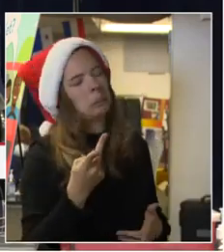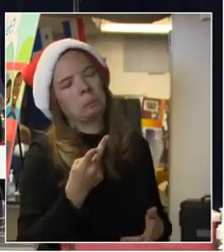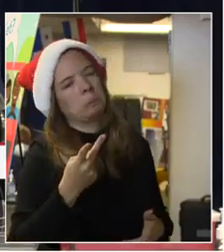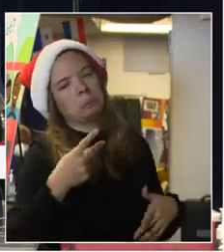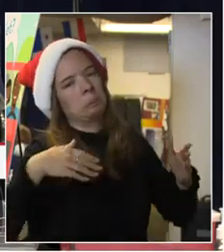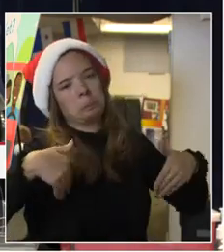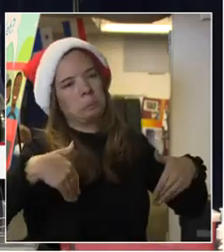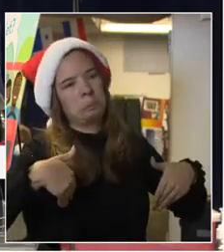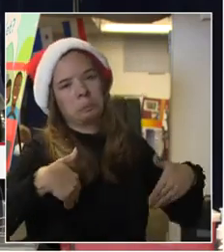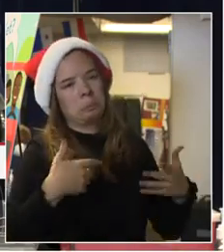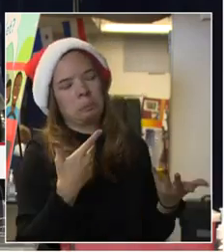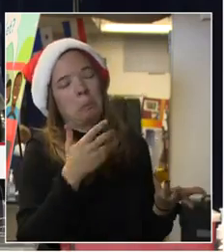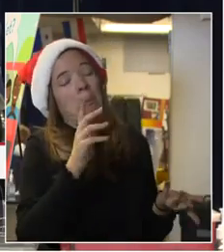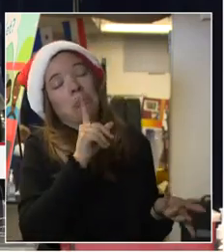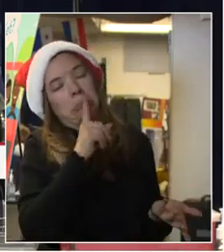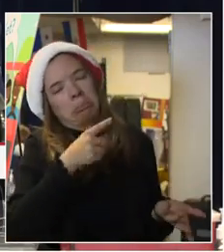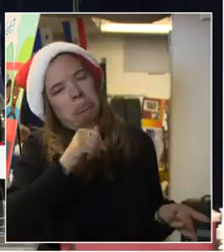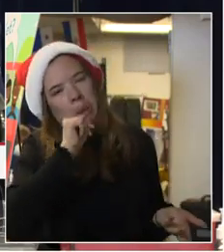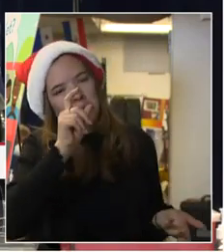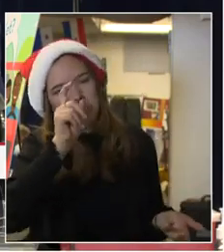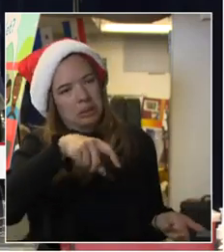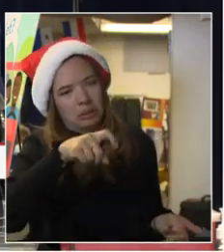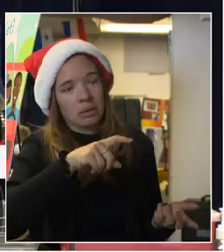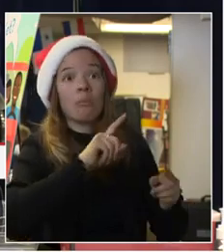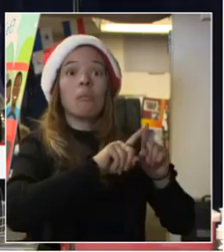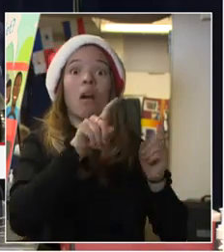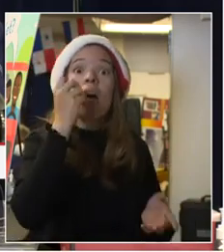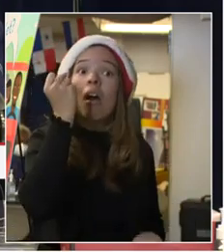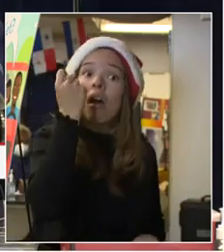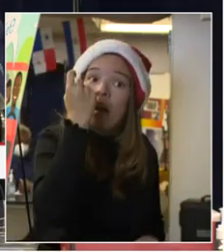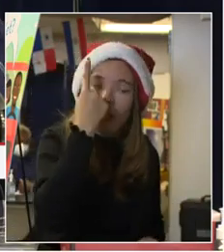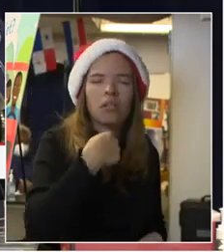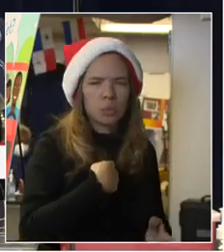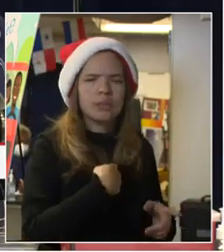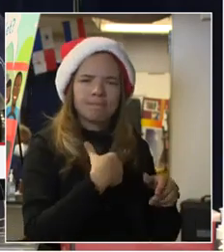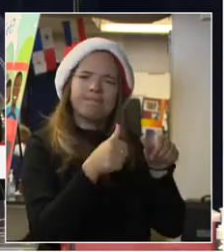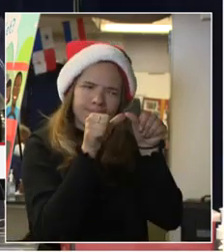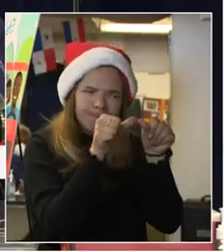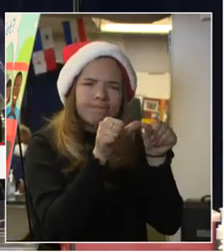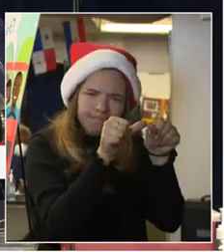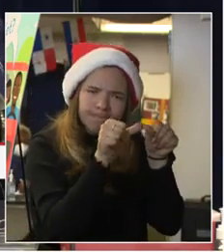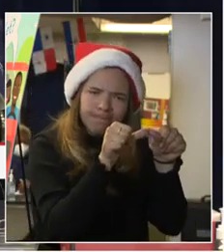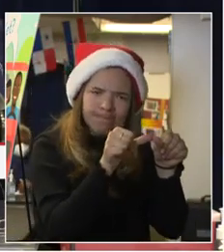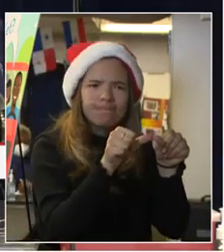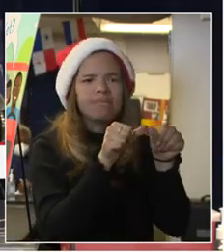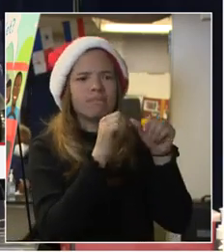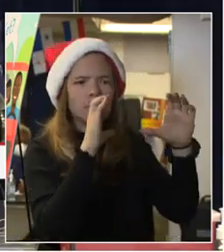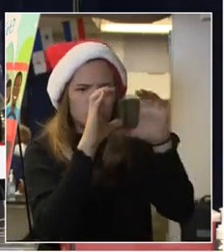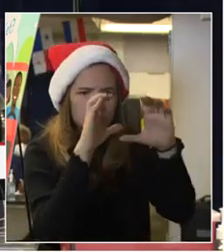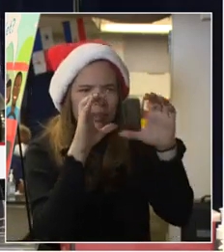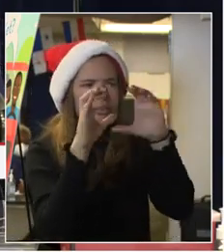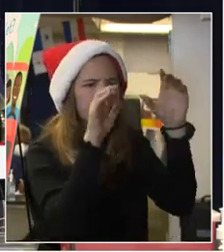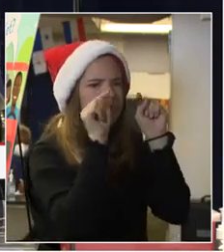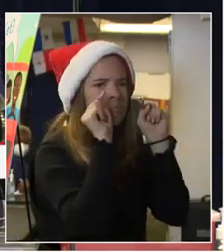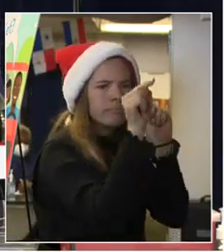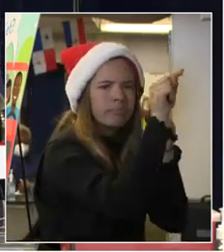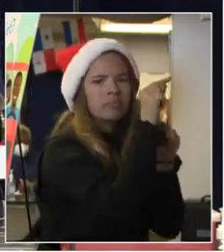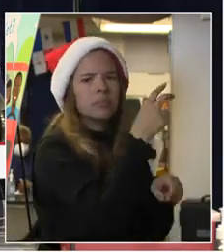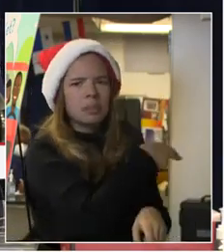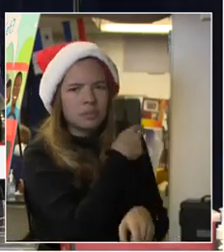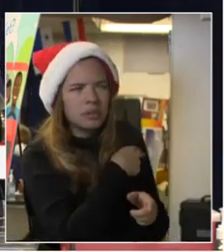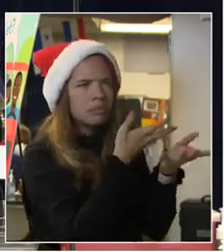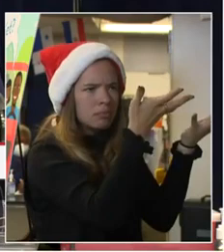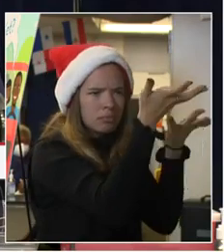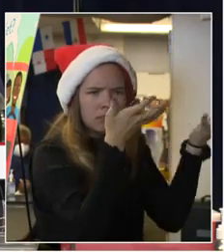respiratory viruses. However, we do maintain close communication with our hospitals and to address